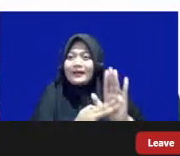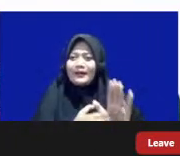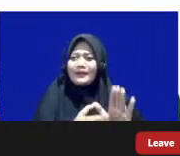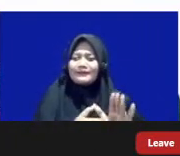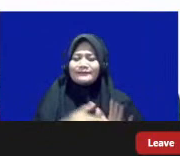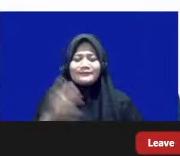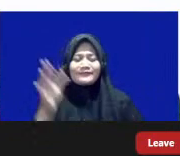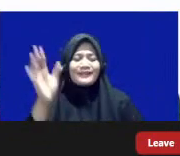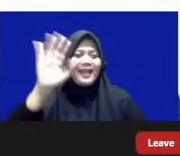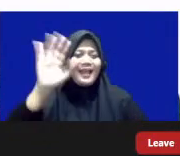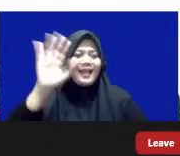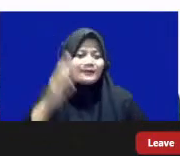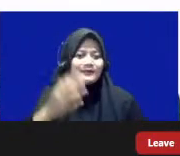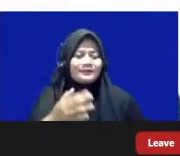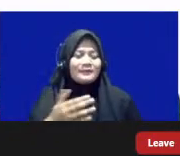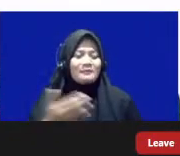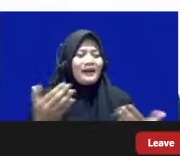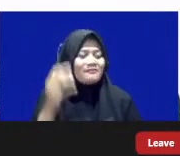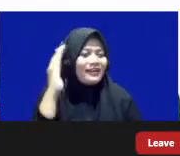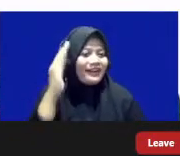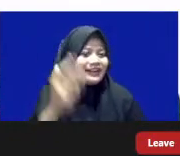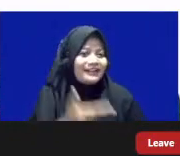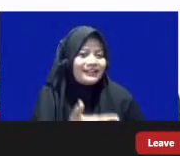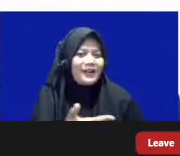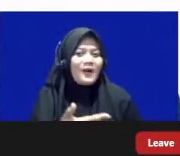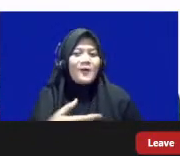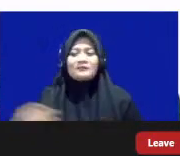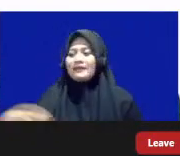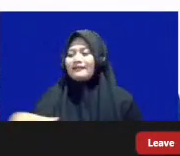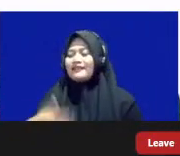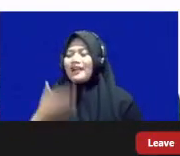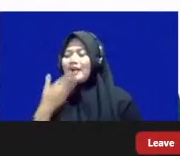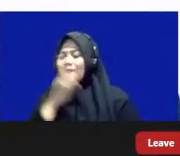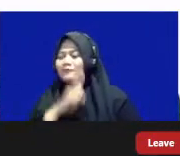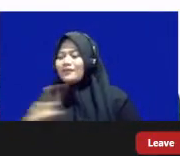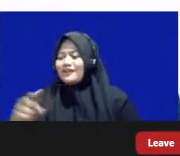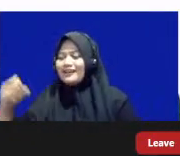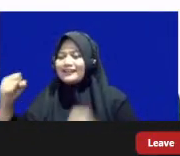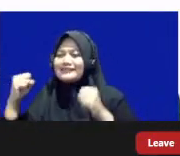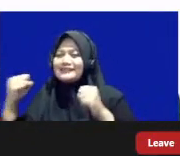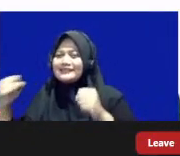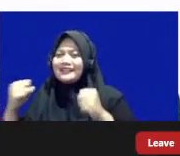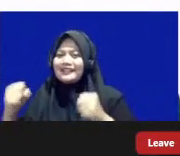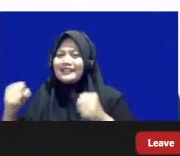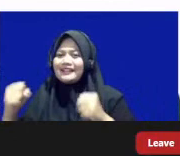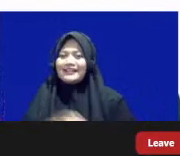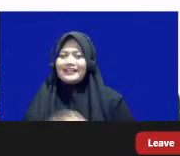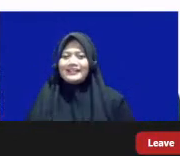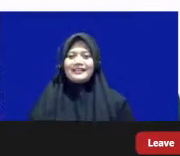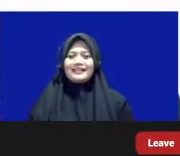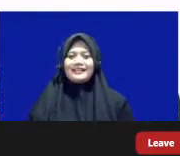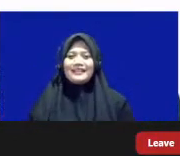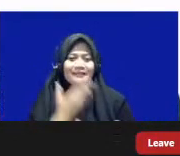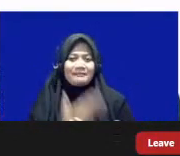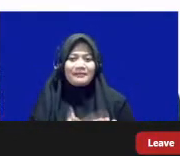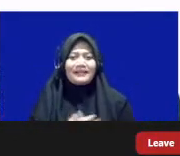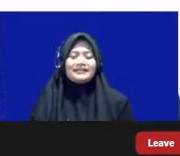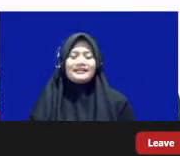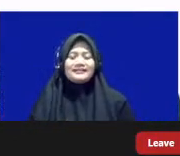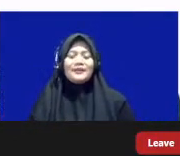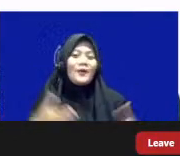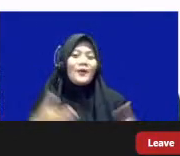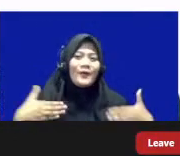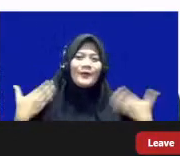Right. Excellent. Alhamdulillah. Alhamdulillah. Thank you very much. Great to have you here. We have heard from